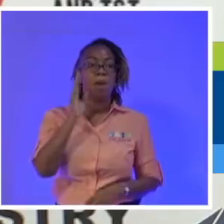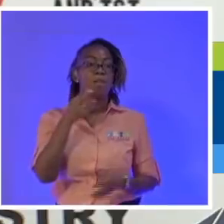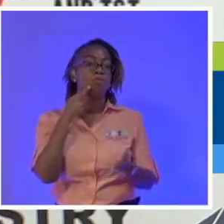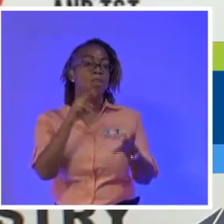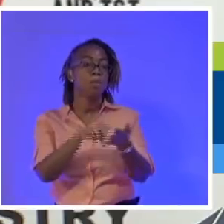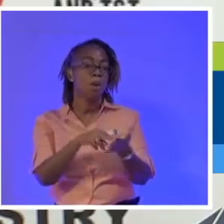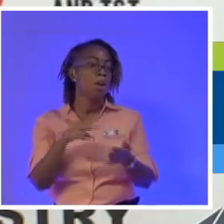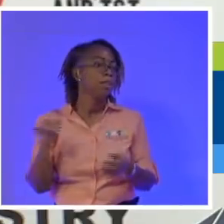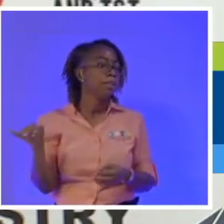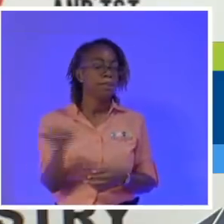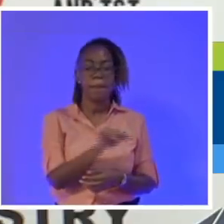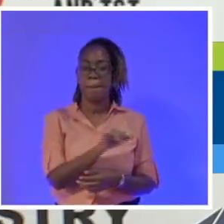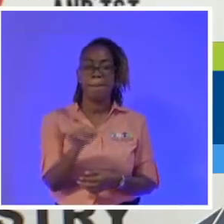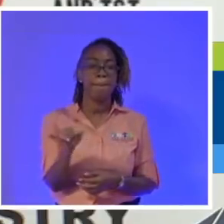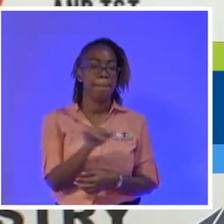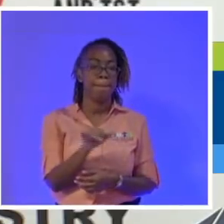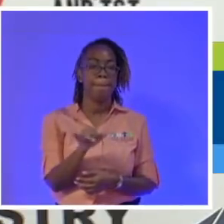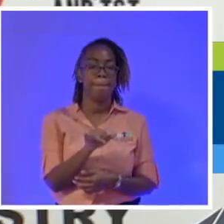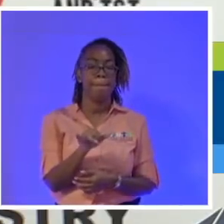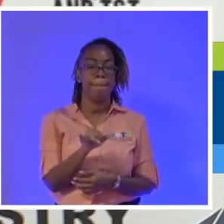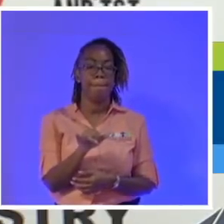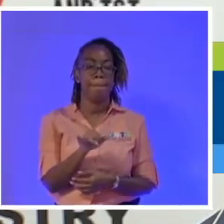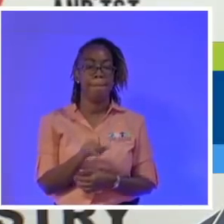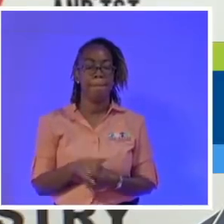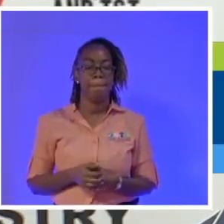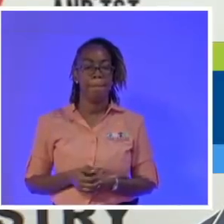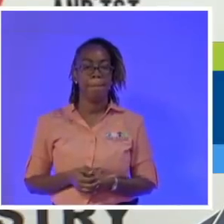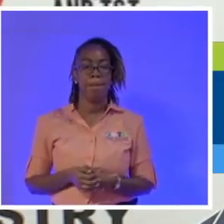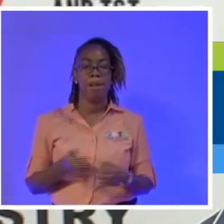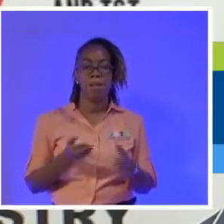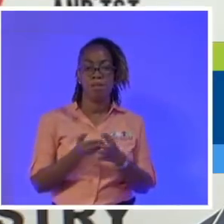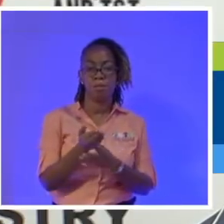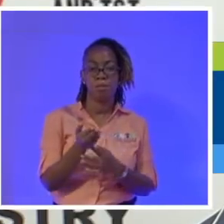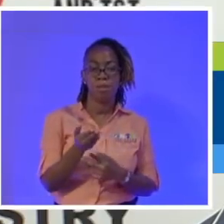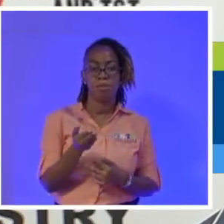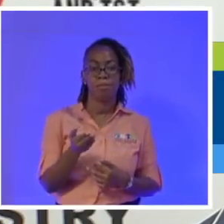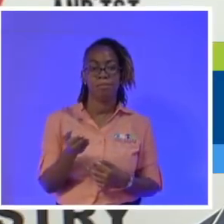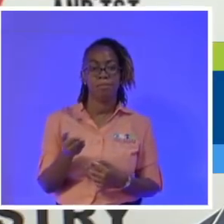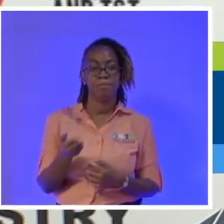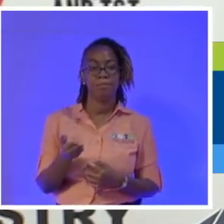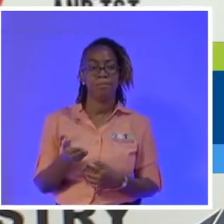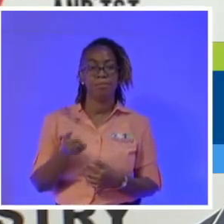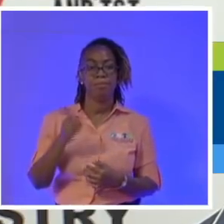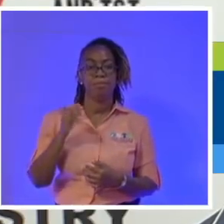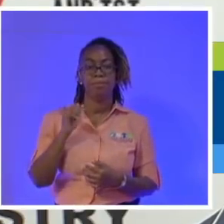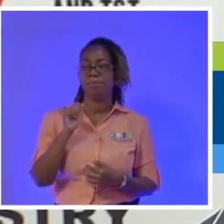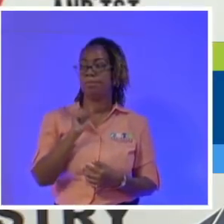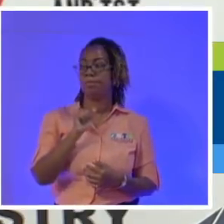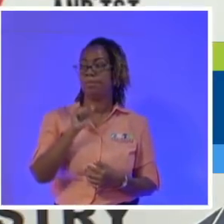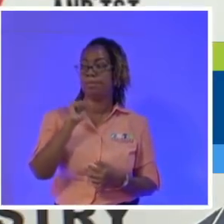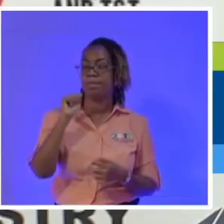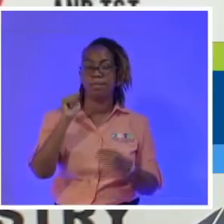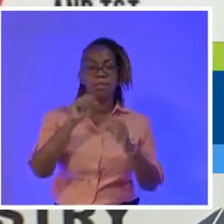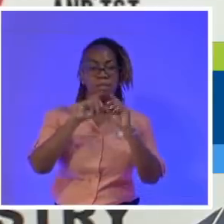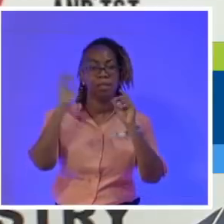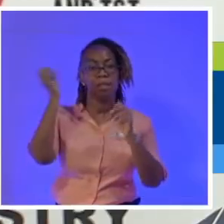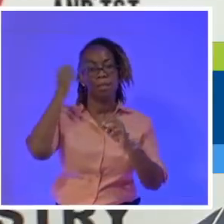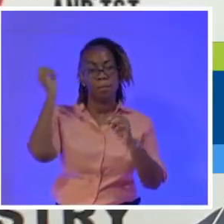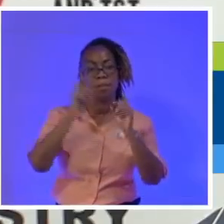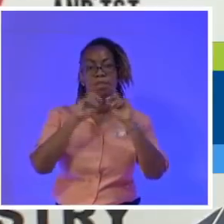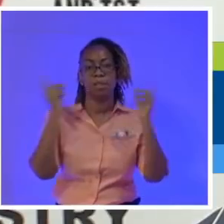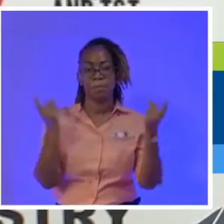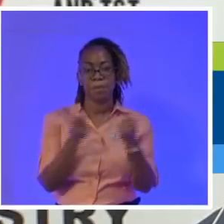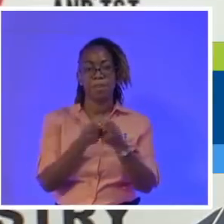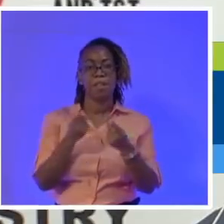fashion through the A&E, the Community Liaison Unit, the Public Health Observatory. It goes to Dr.